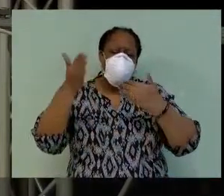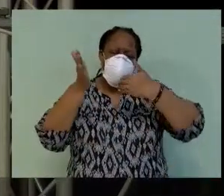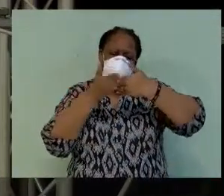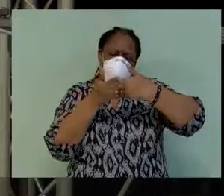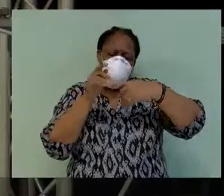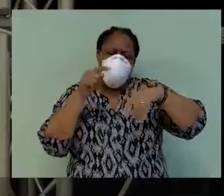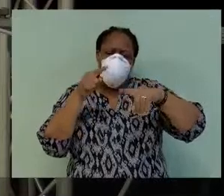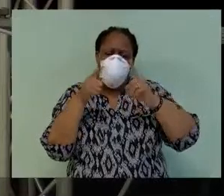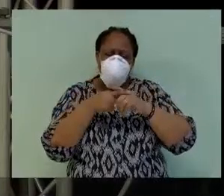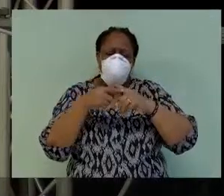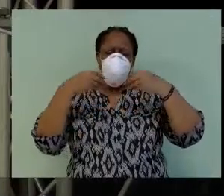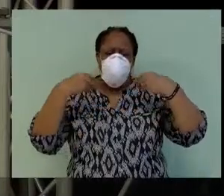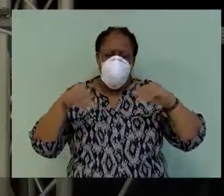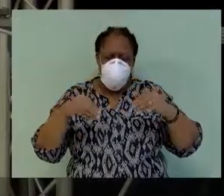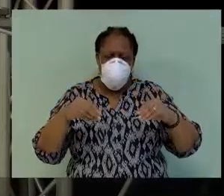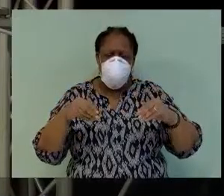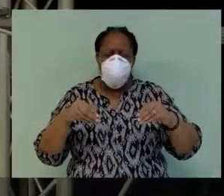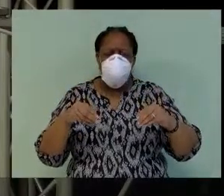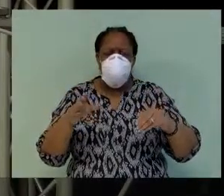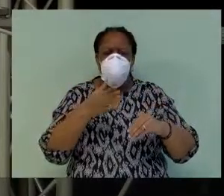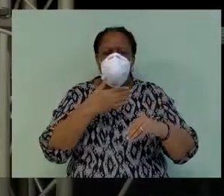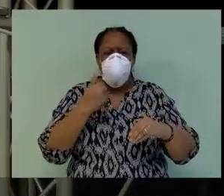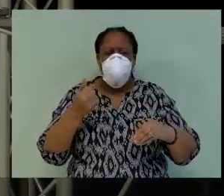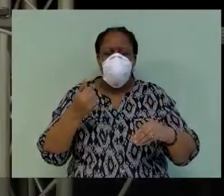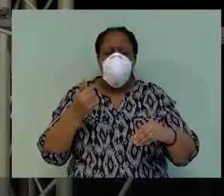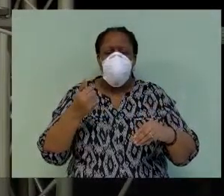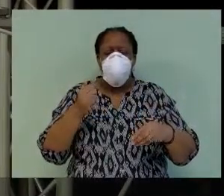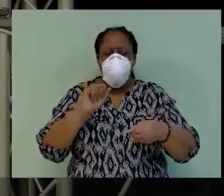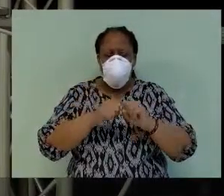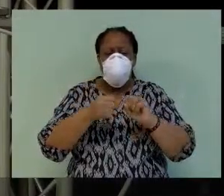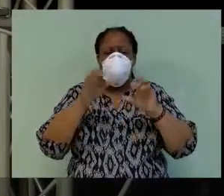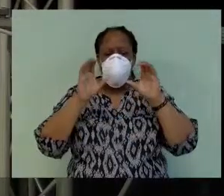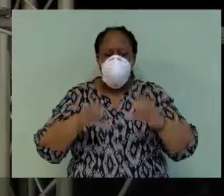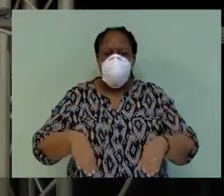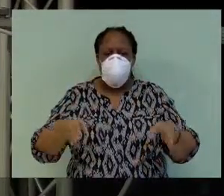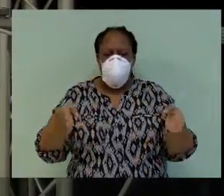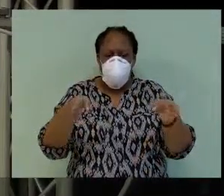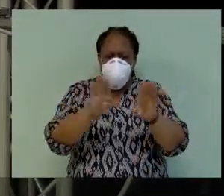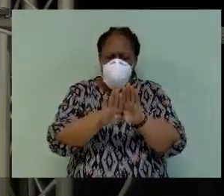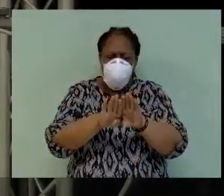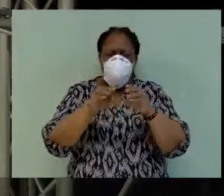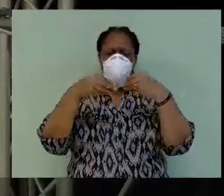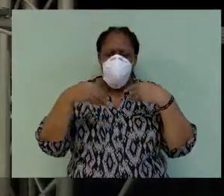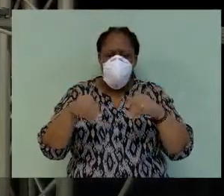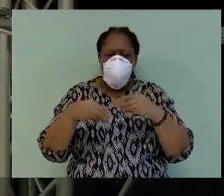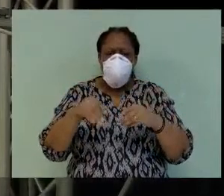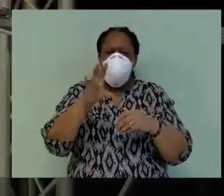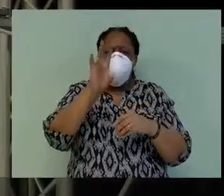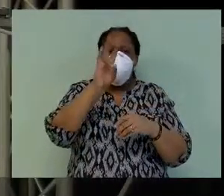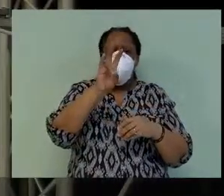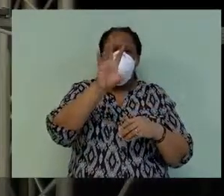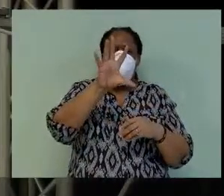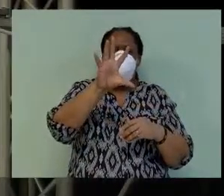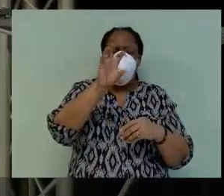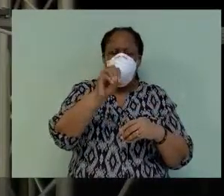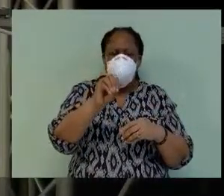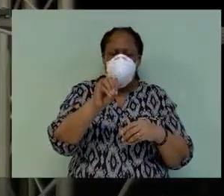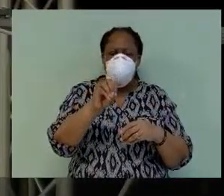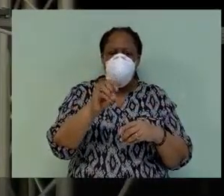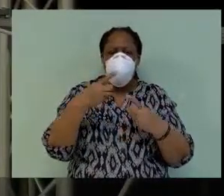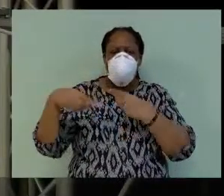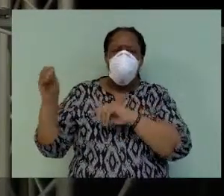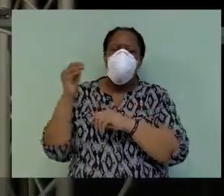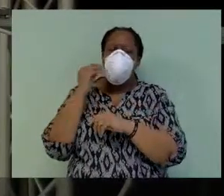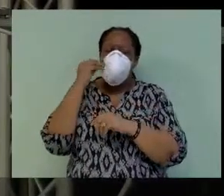And that one is that the regulation states that the shop should close at